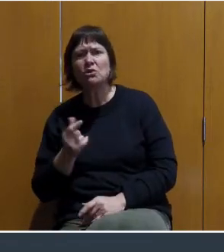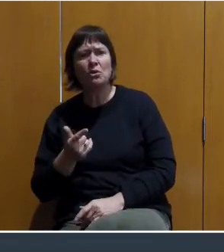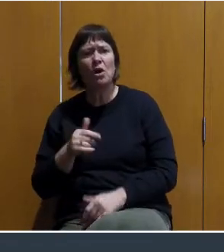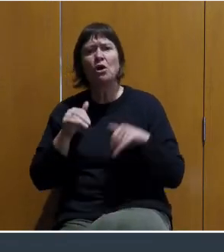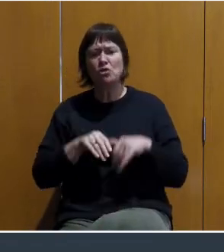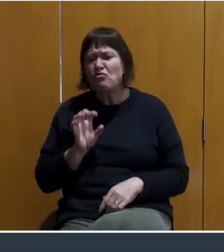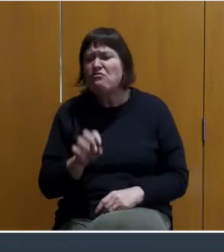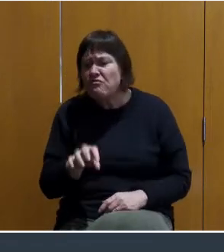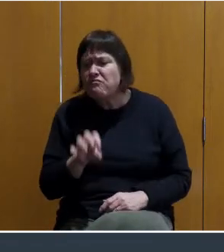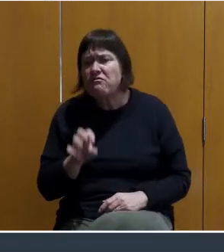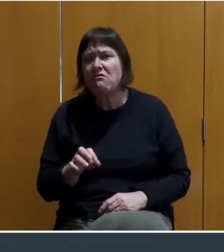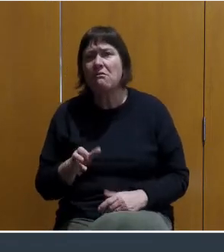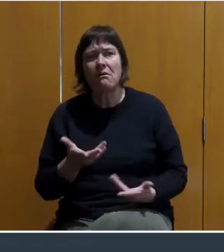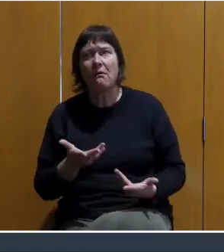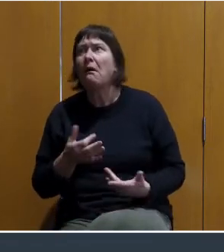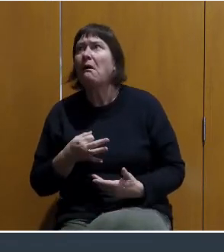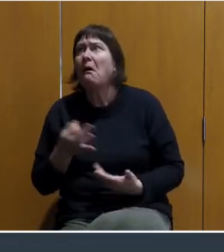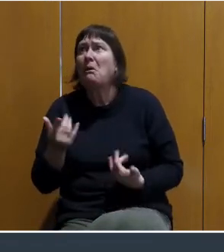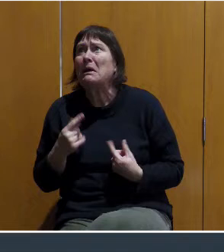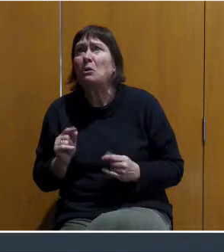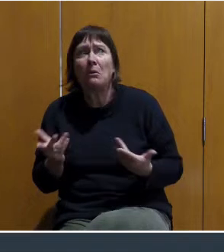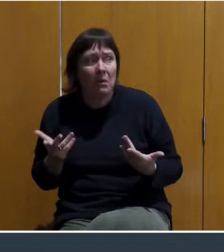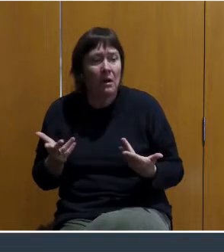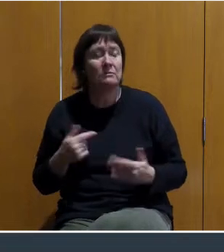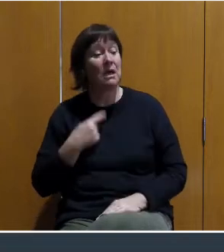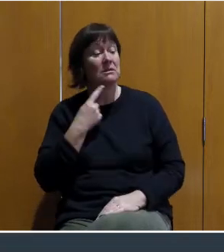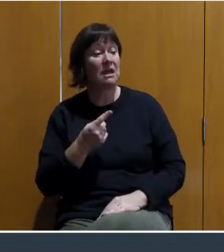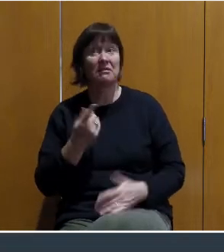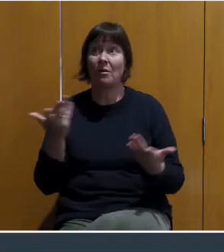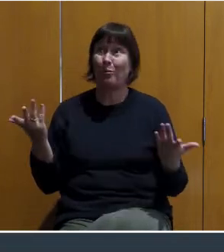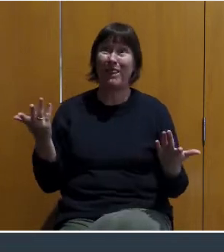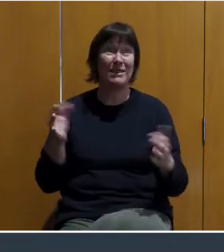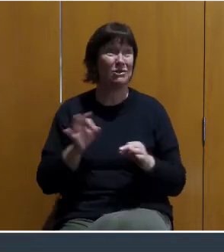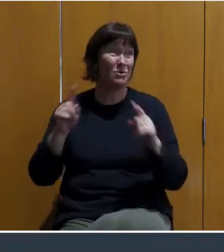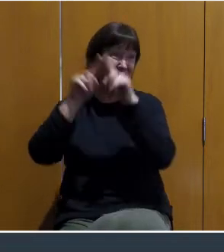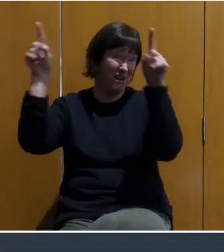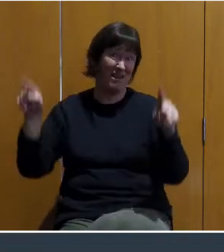bitten by dogs? And I mean that sincerely. What should I do? And I say, there are no signs up.